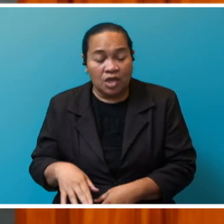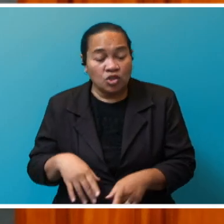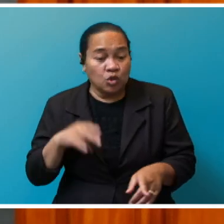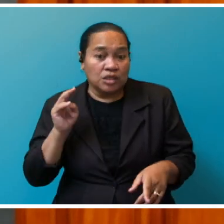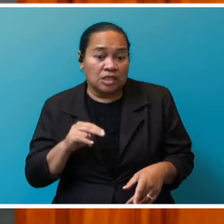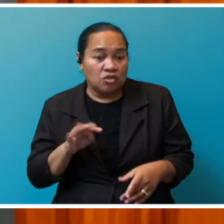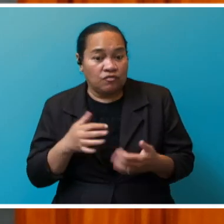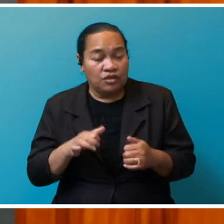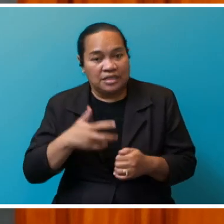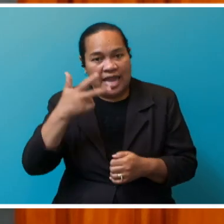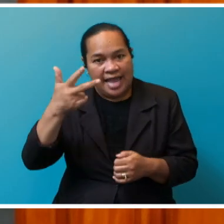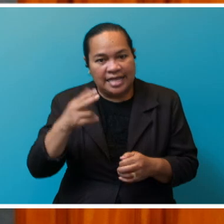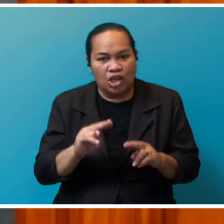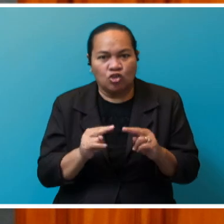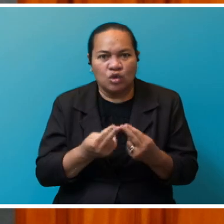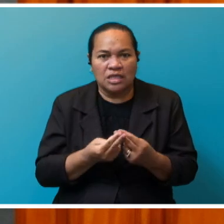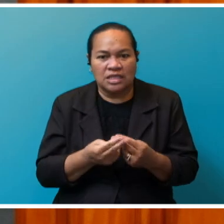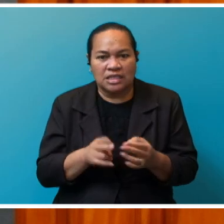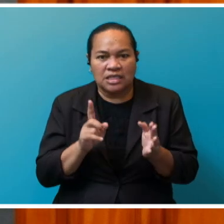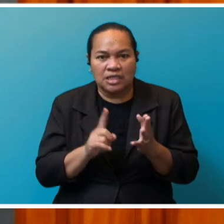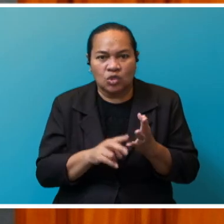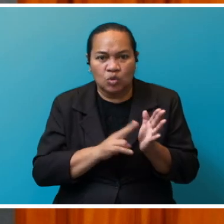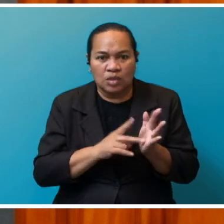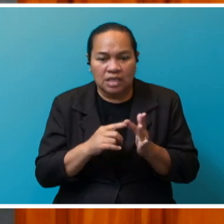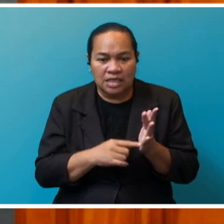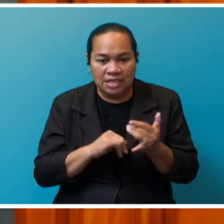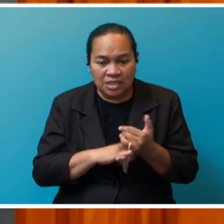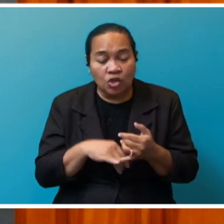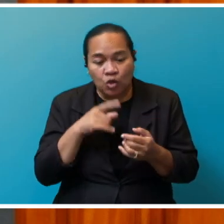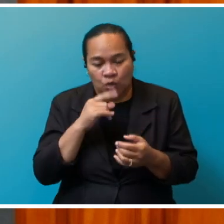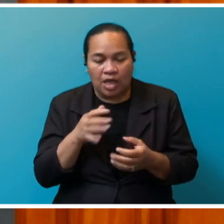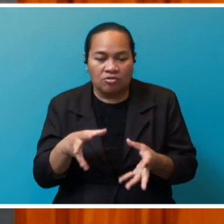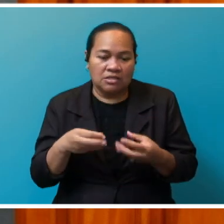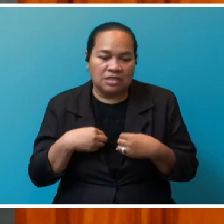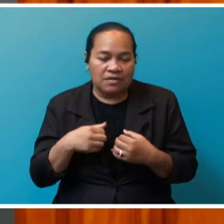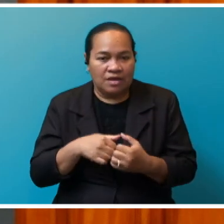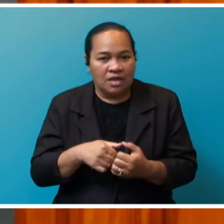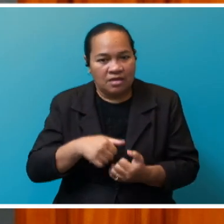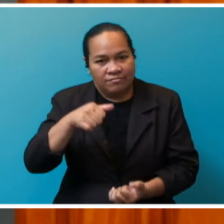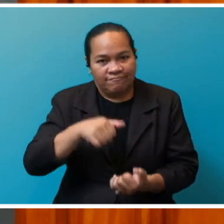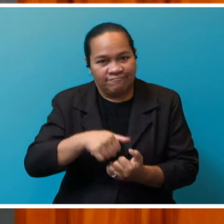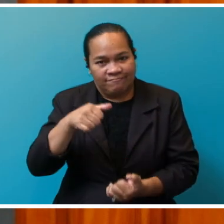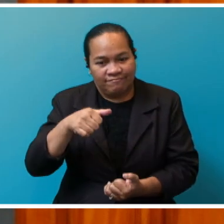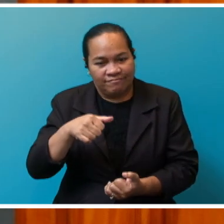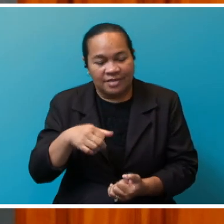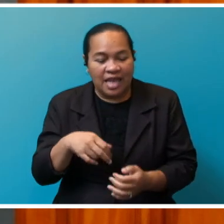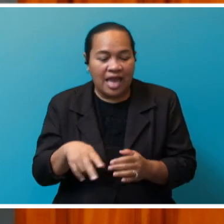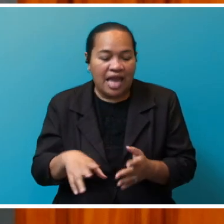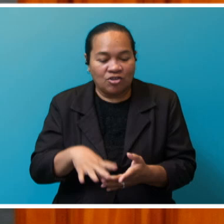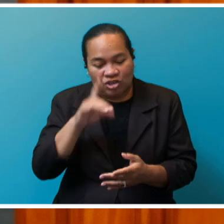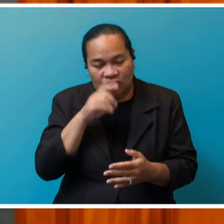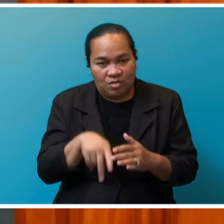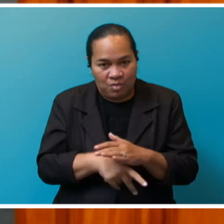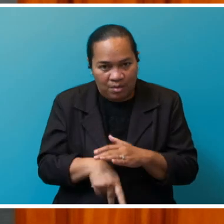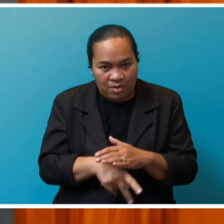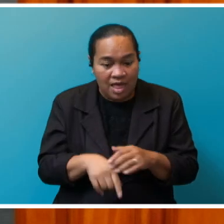80 units towards the graduate certificate in education, primary. This bridging